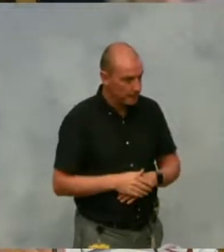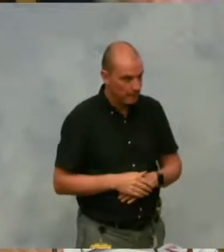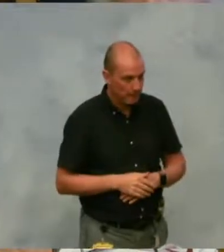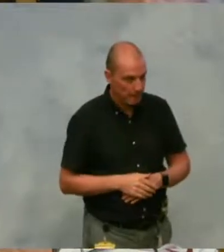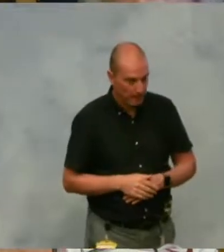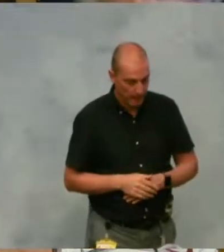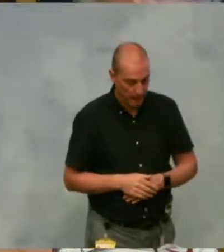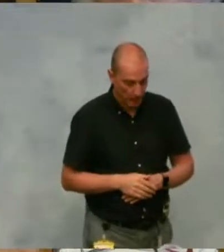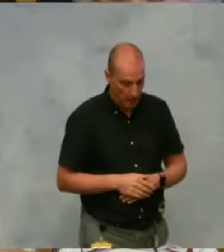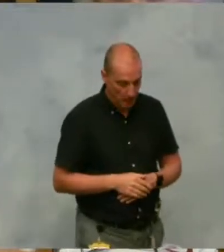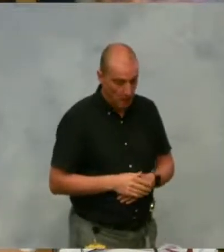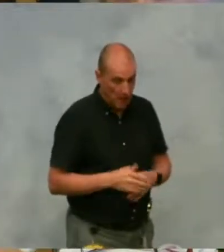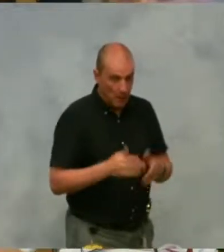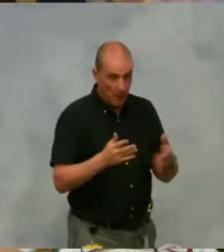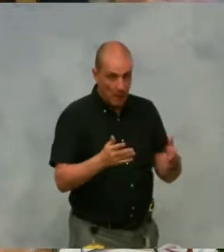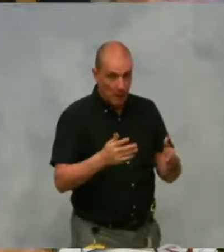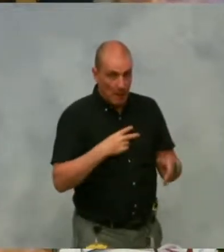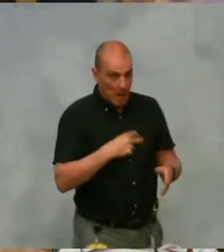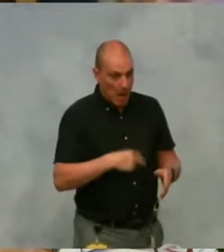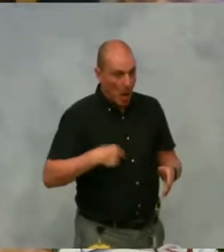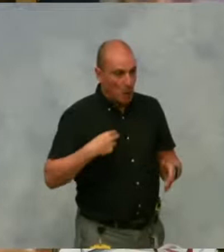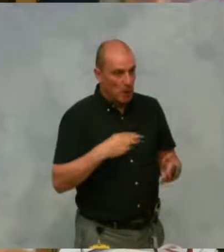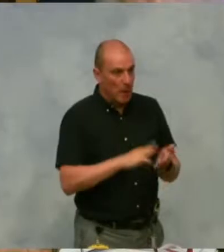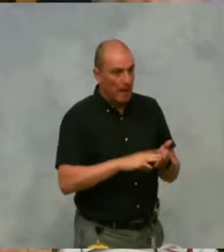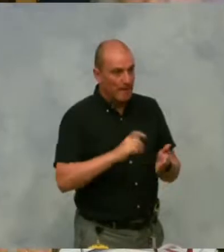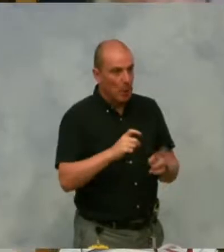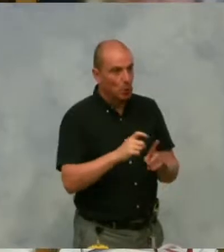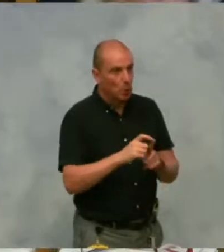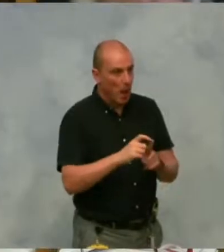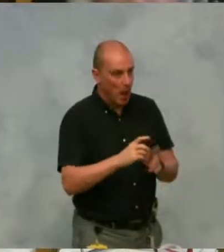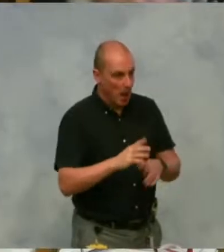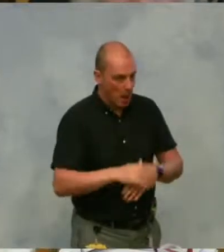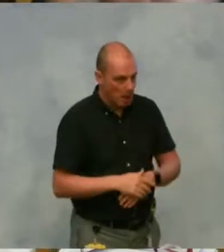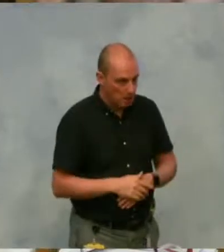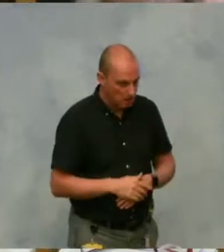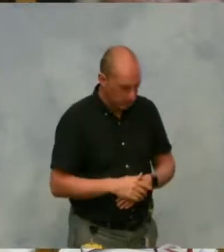Right, Councillor McDougall. Hi, thank you.